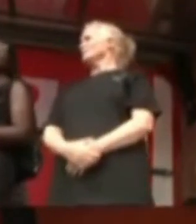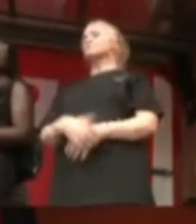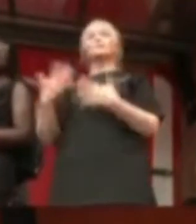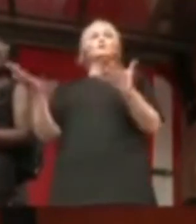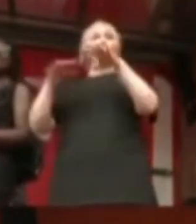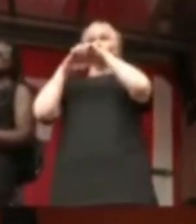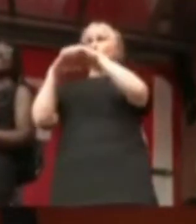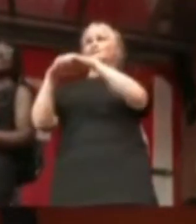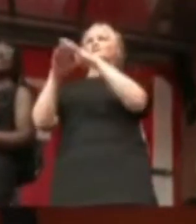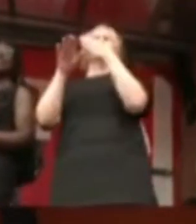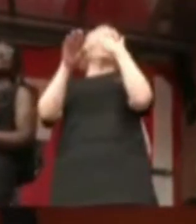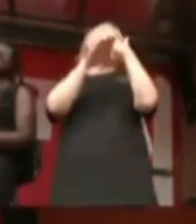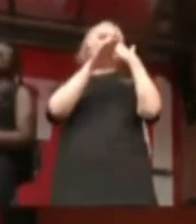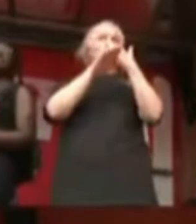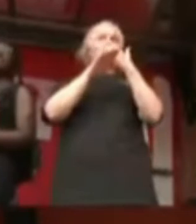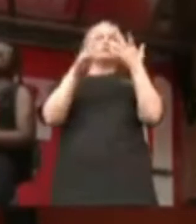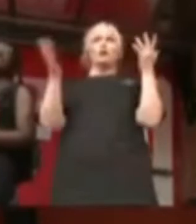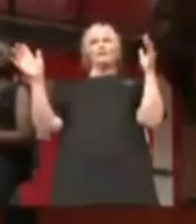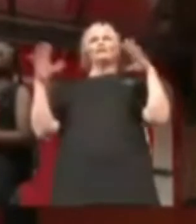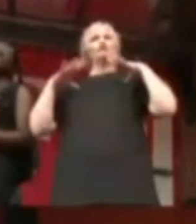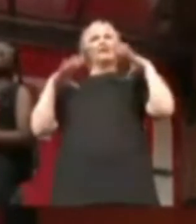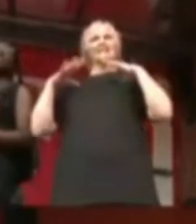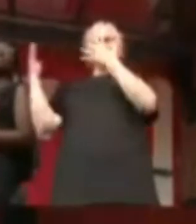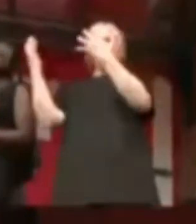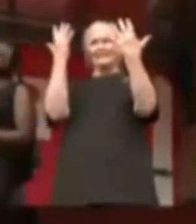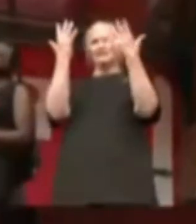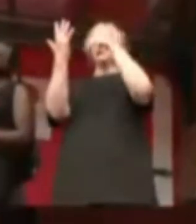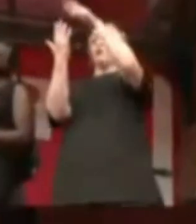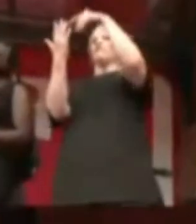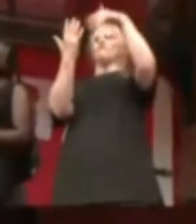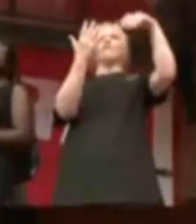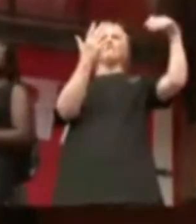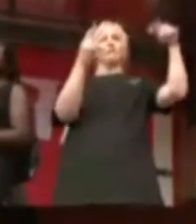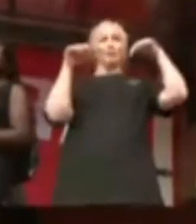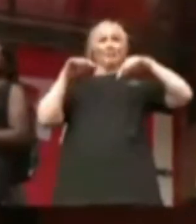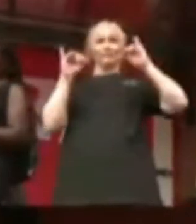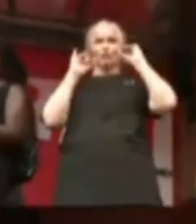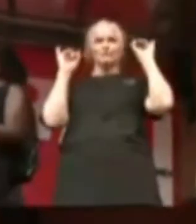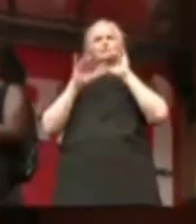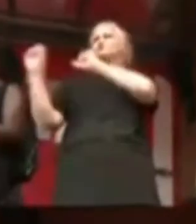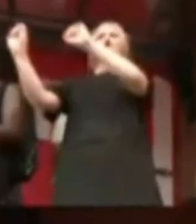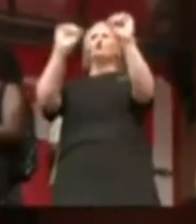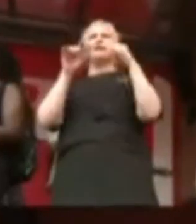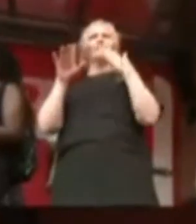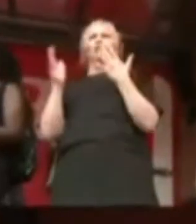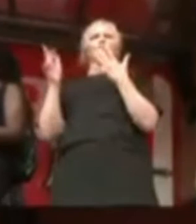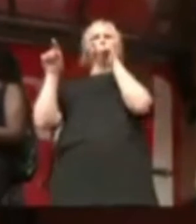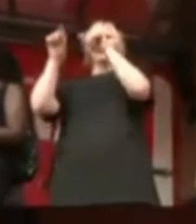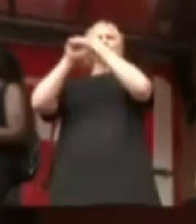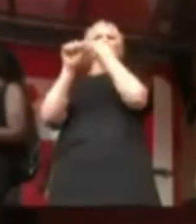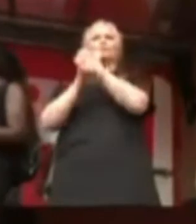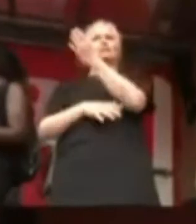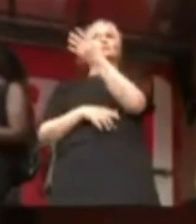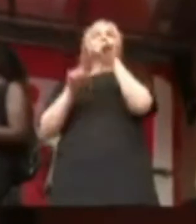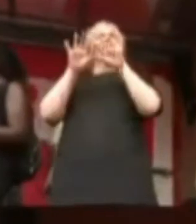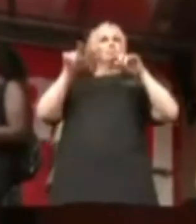Friends, workers are being lined up to take the hit for this crisis, a crisis not of their making. And at the